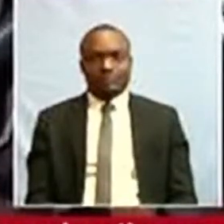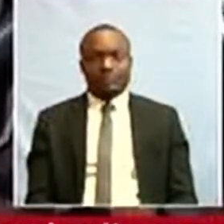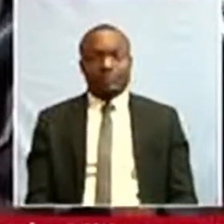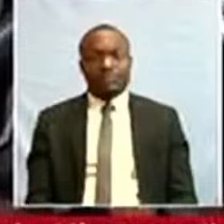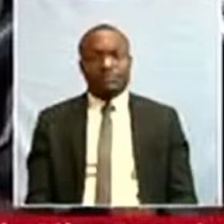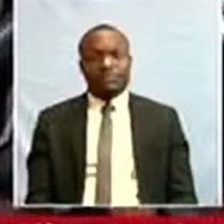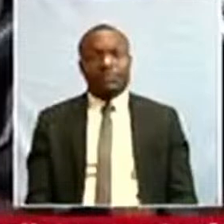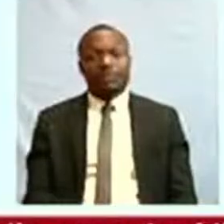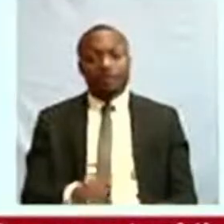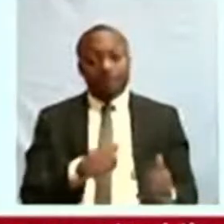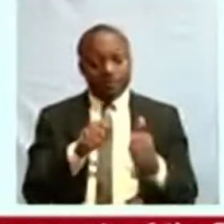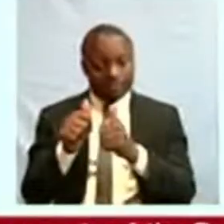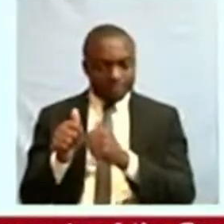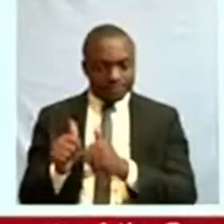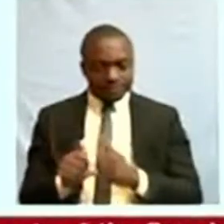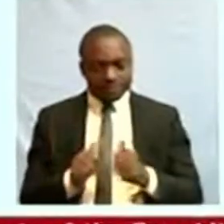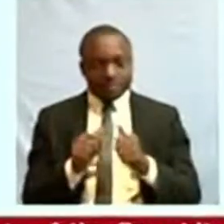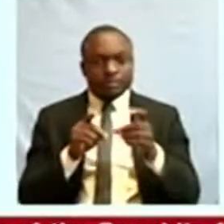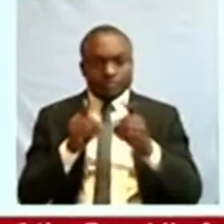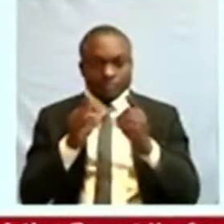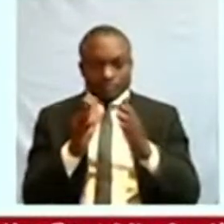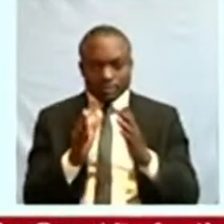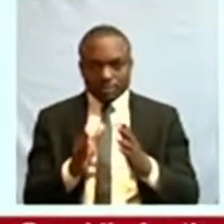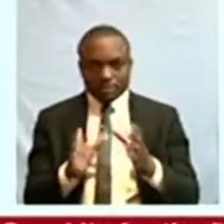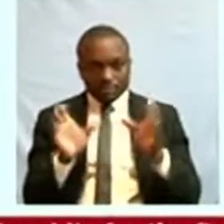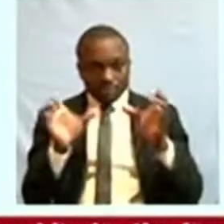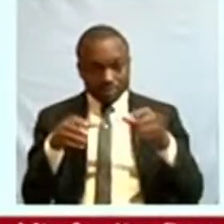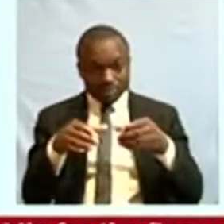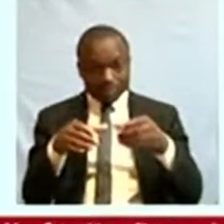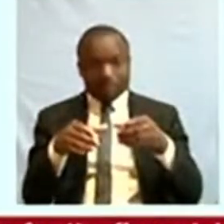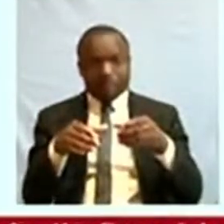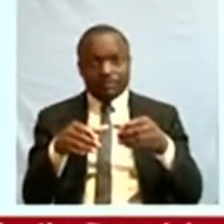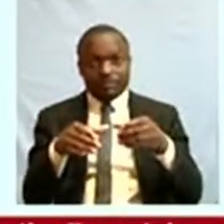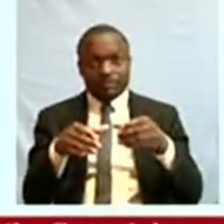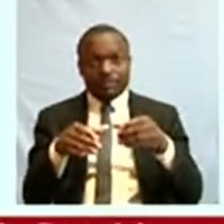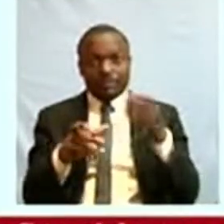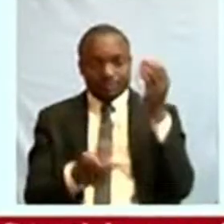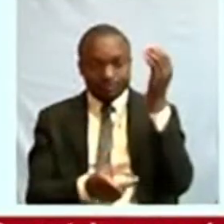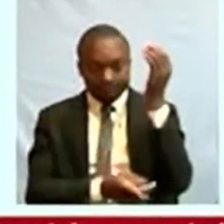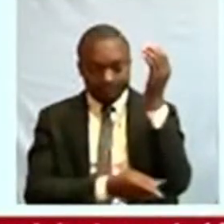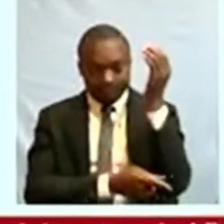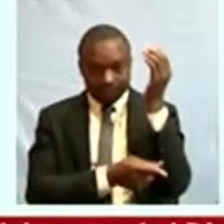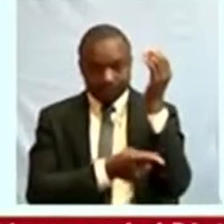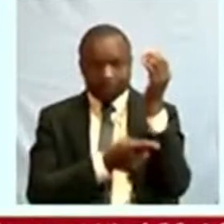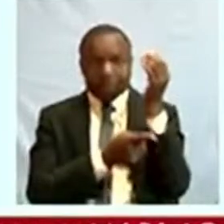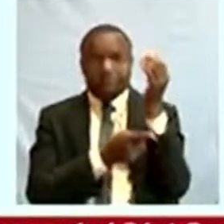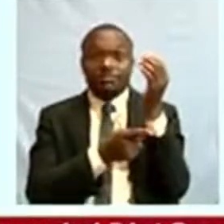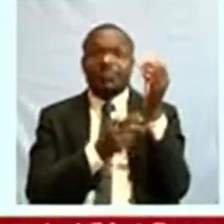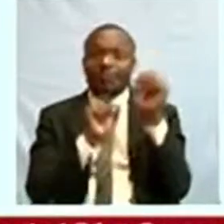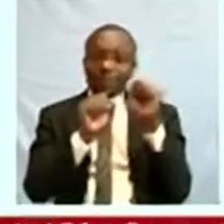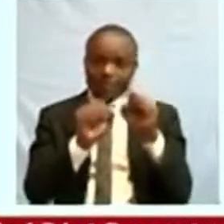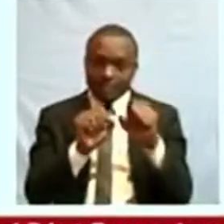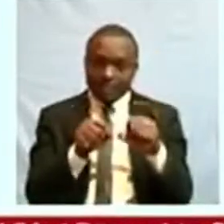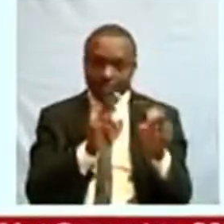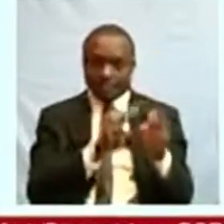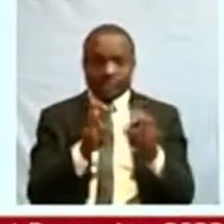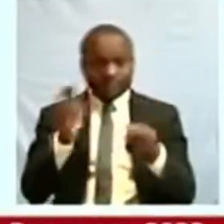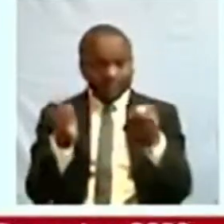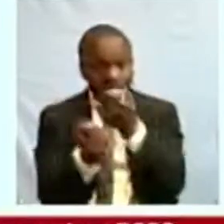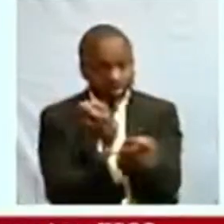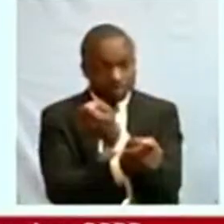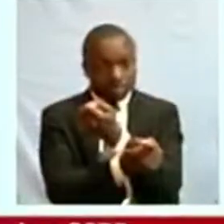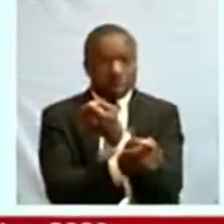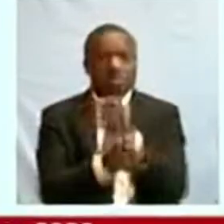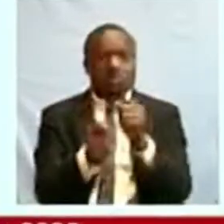Can the acting director, community development, take the 21 goats? Acting director, community, you can swap with one of the officers